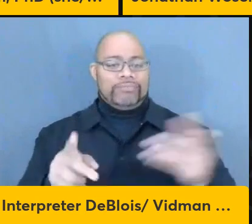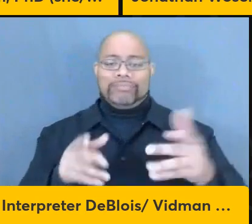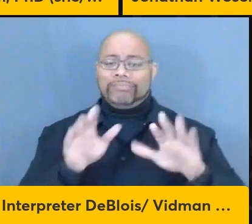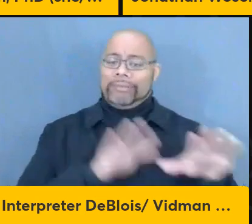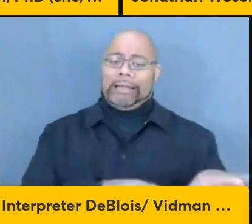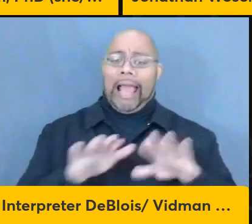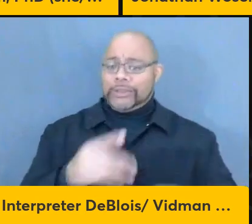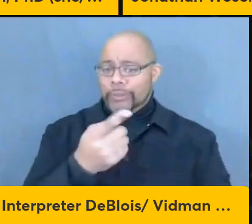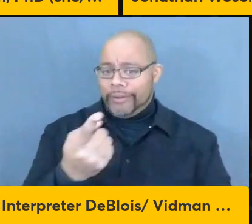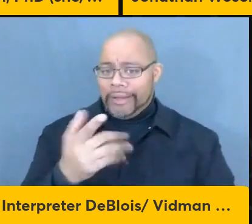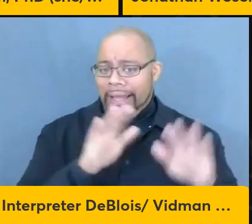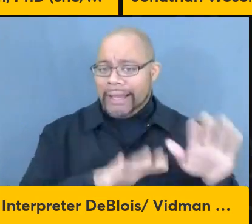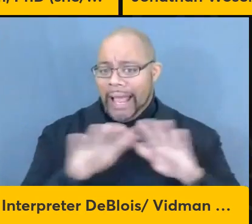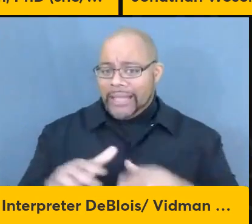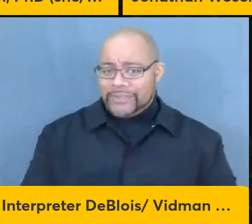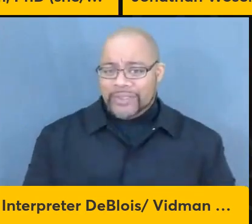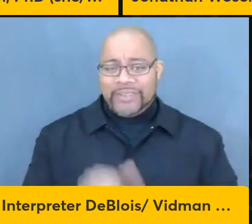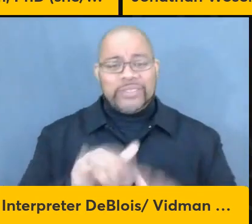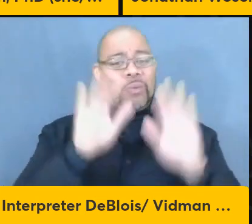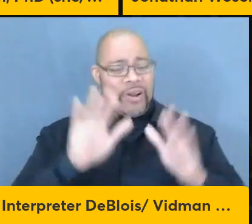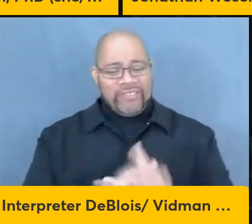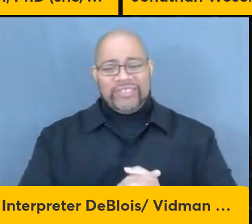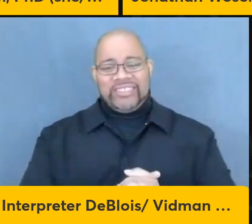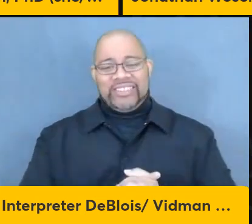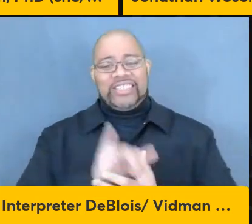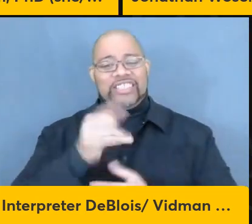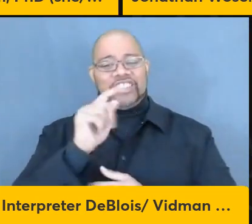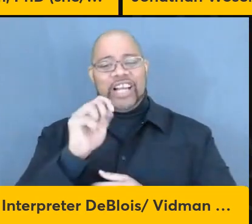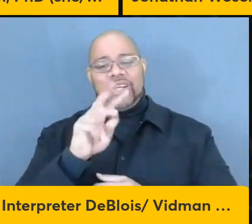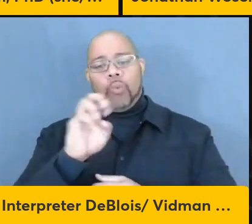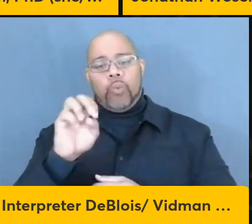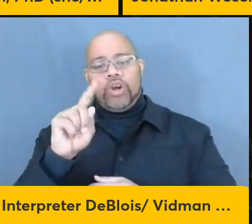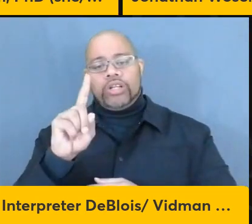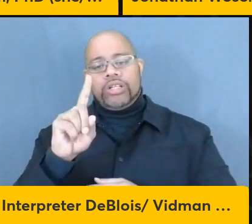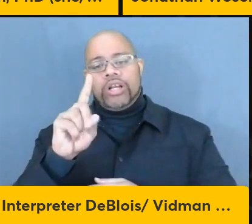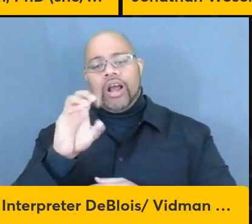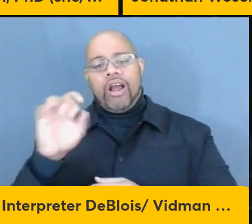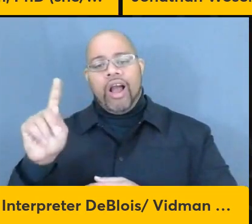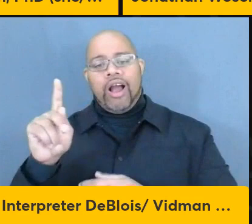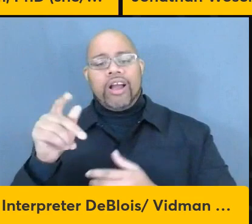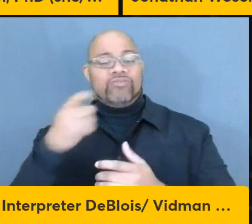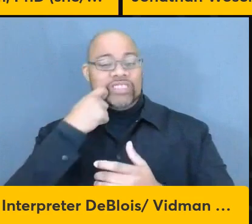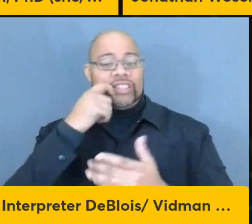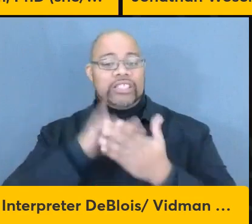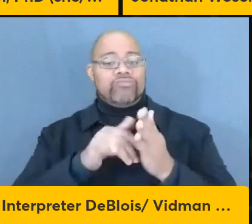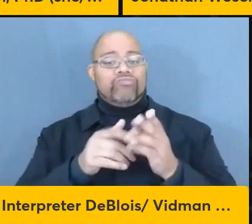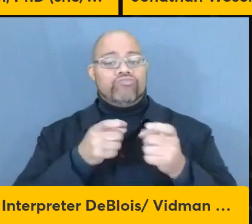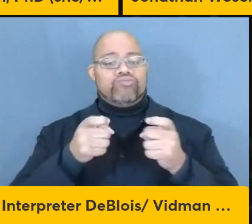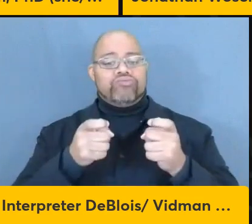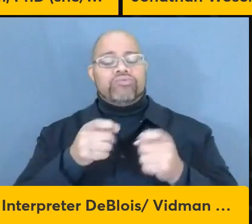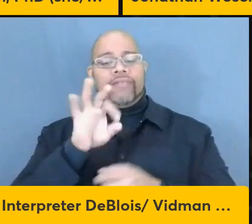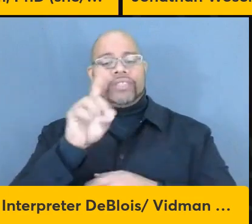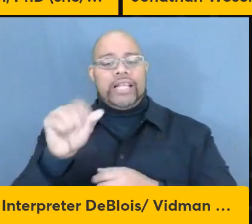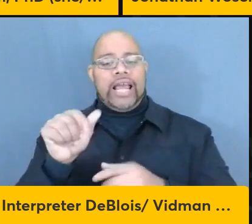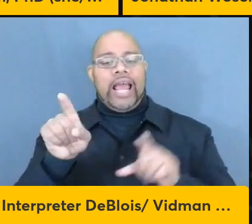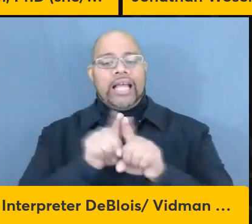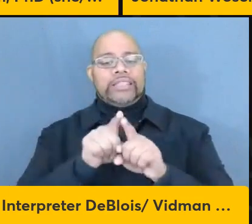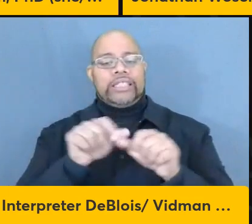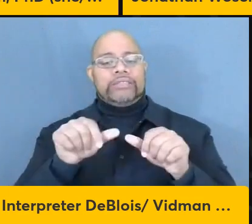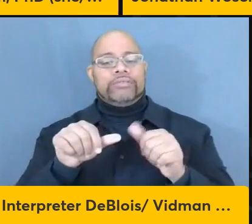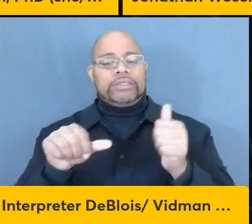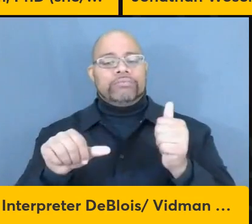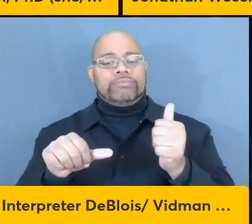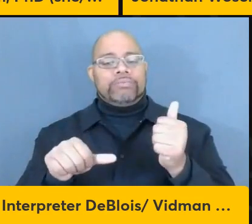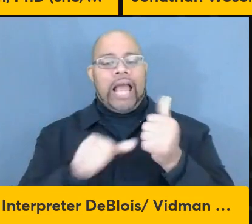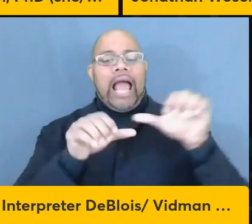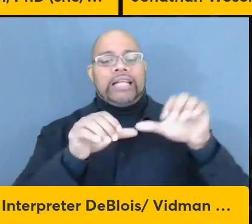work. That's wonderful. Janet Woodcock, who, up until recently was running the FDA as acting commissioner,